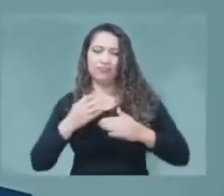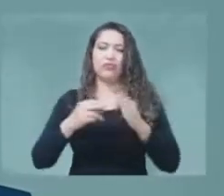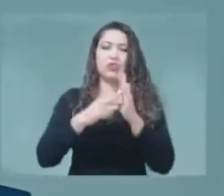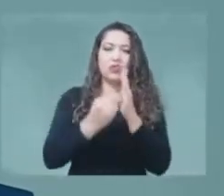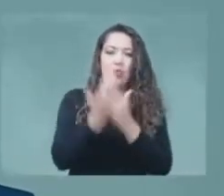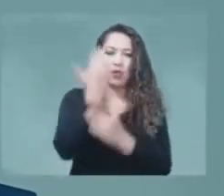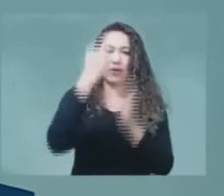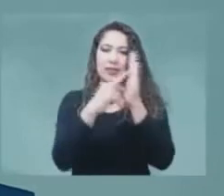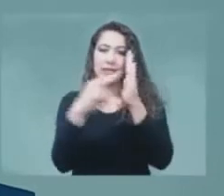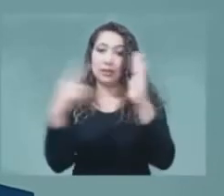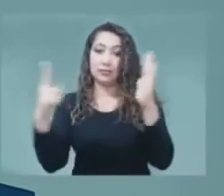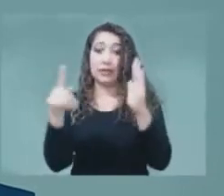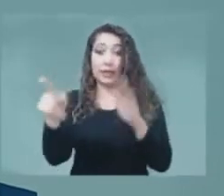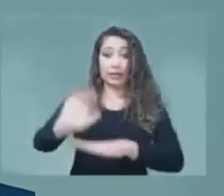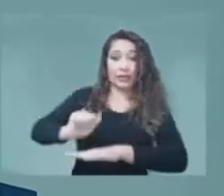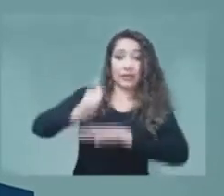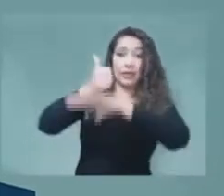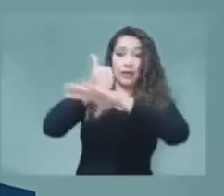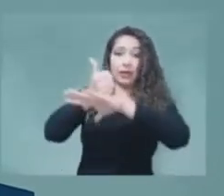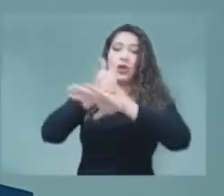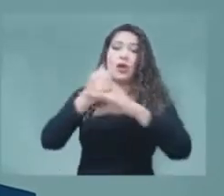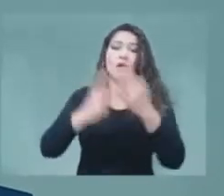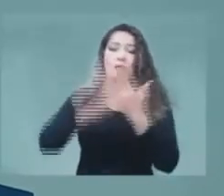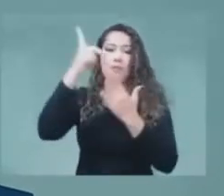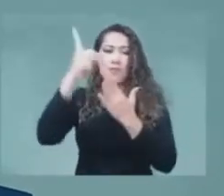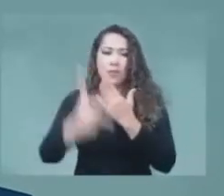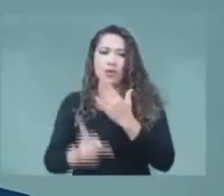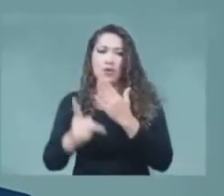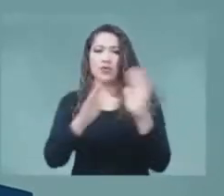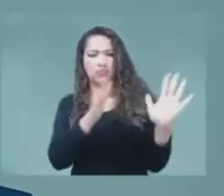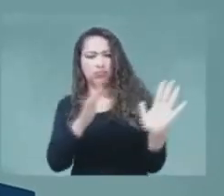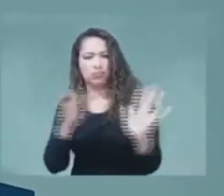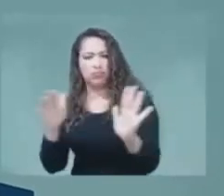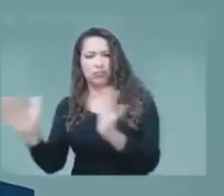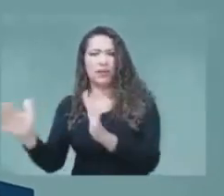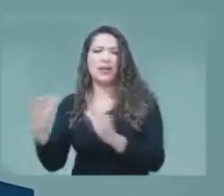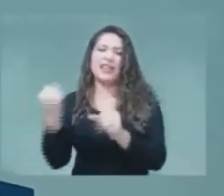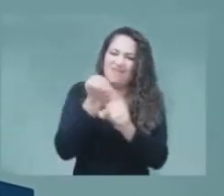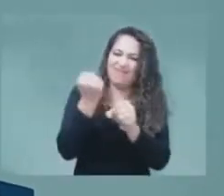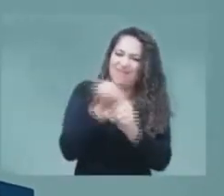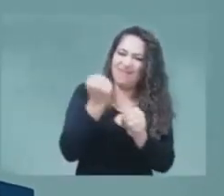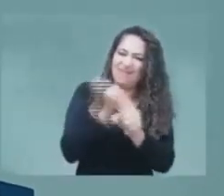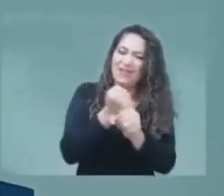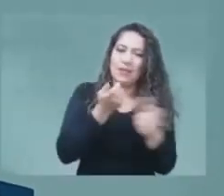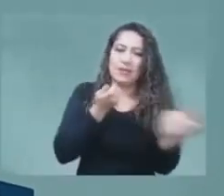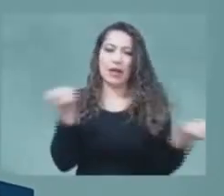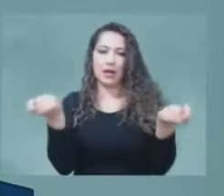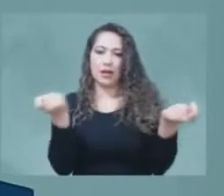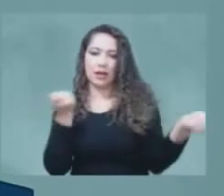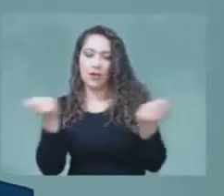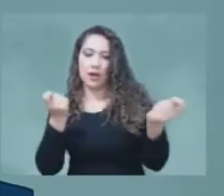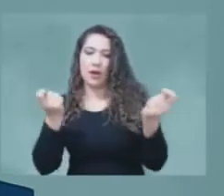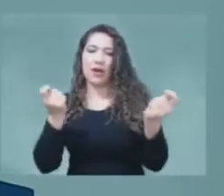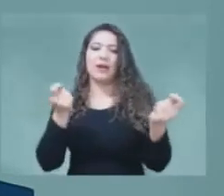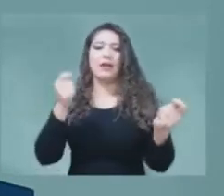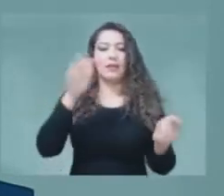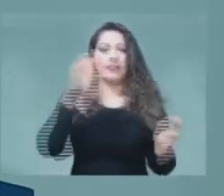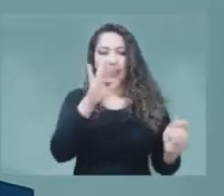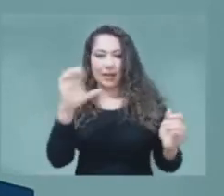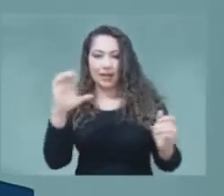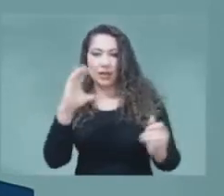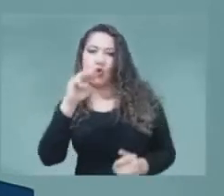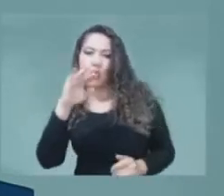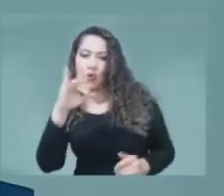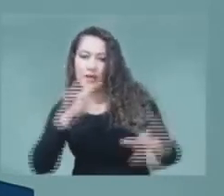He was their project director and solution providers of Microsoft and work and the telecommunications regulator